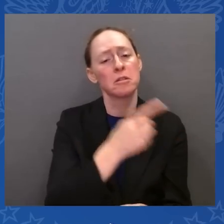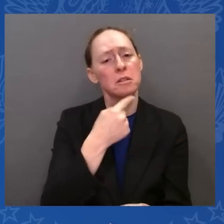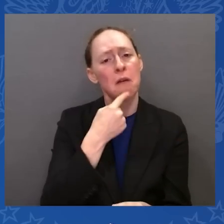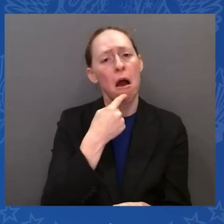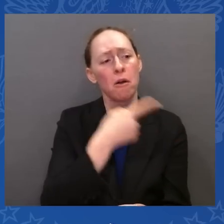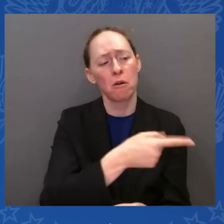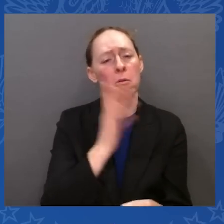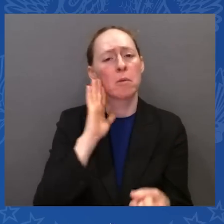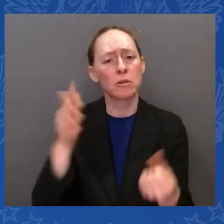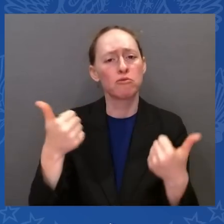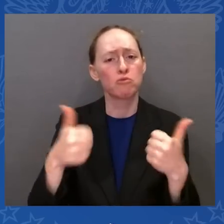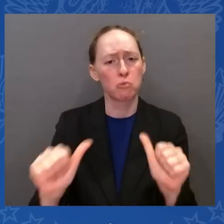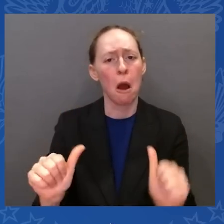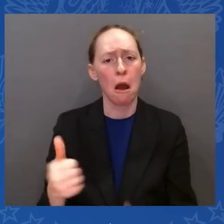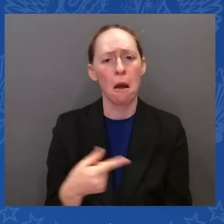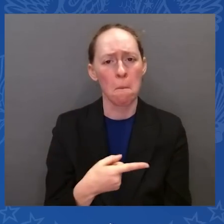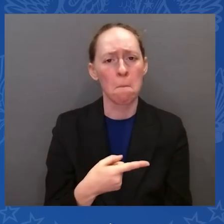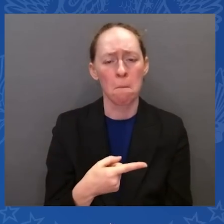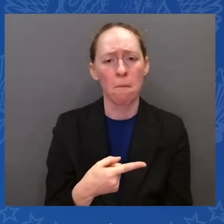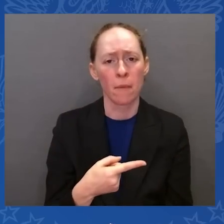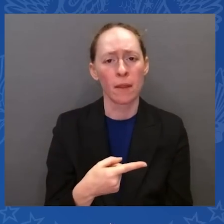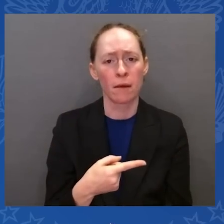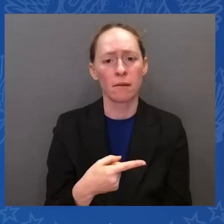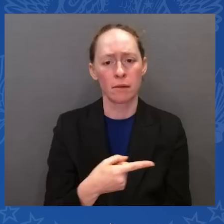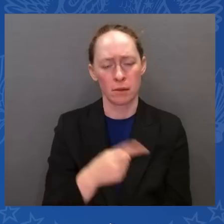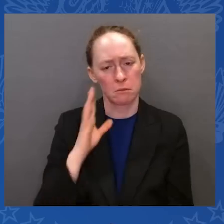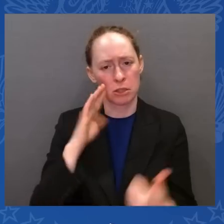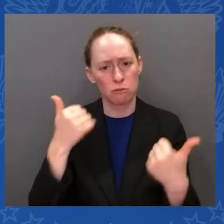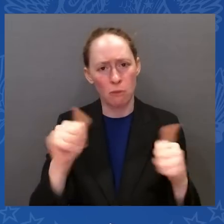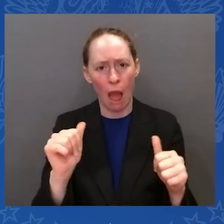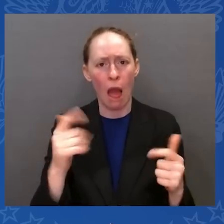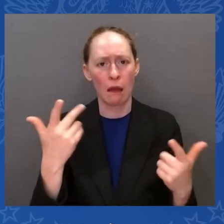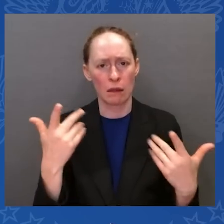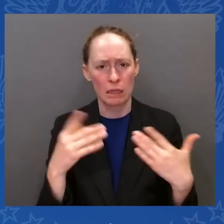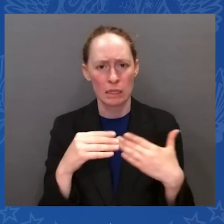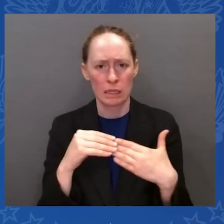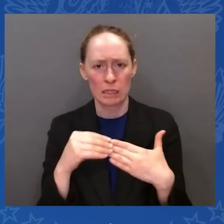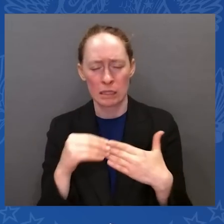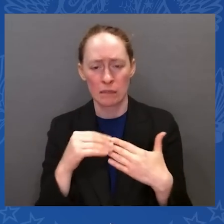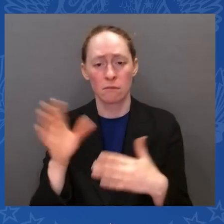I trust Kevin will try to do what he says. I don't know that,